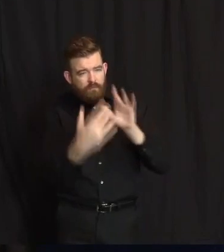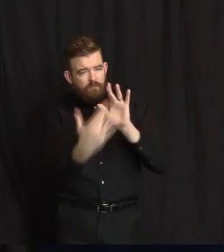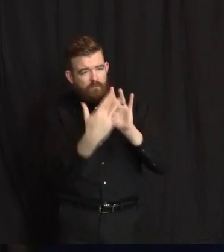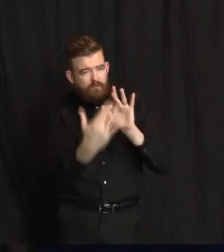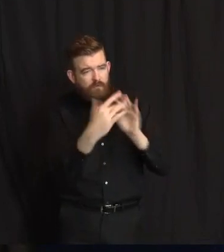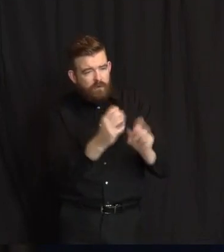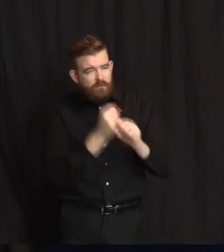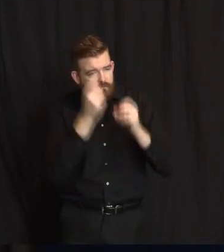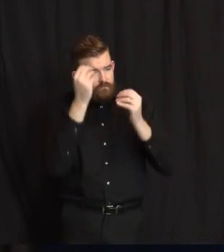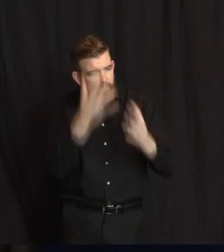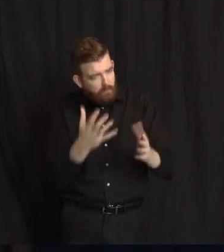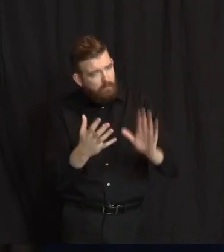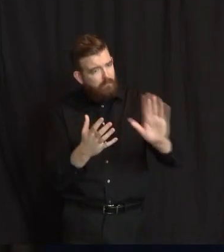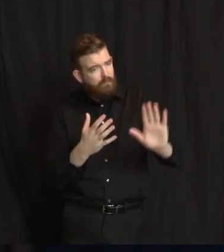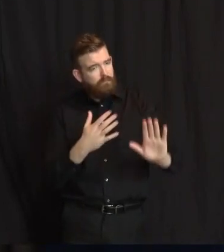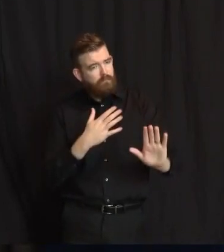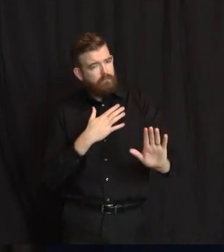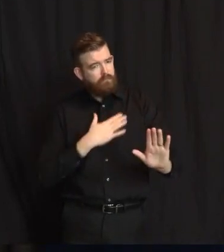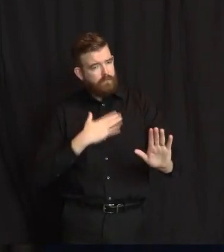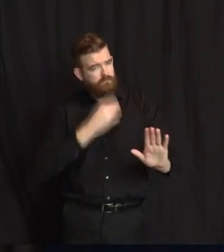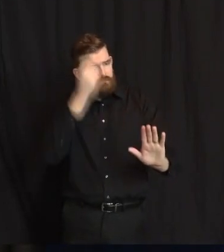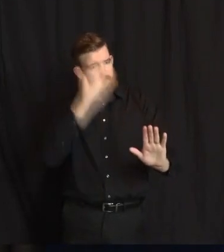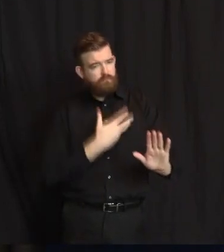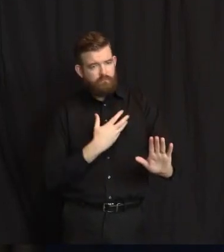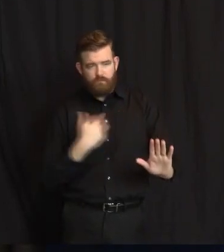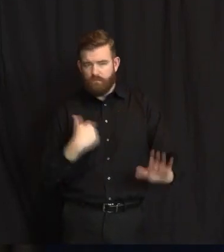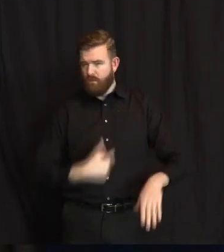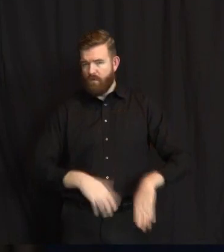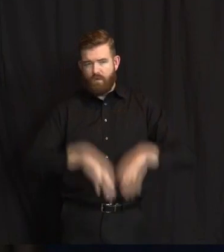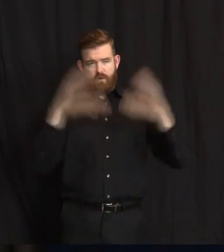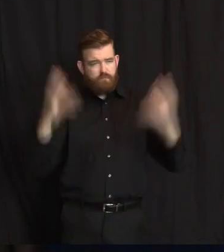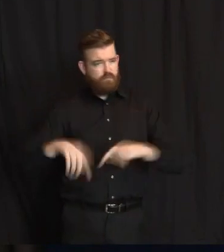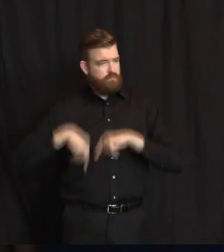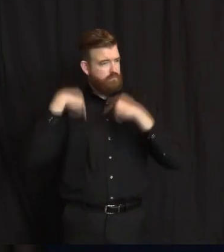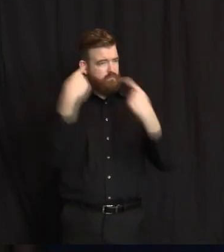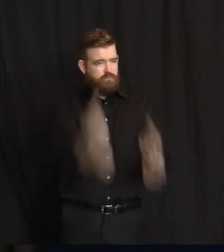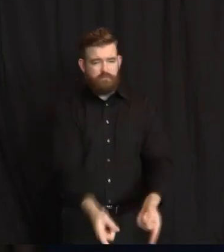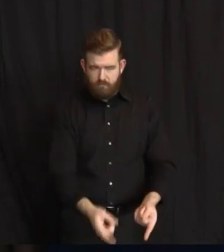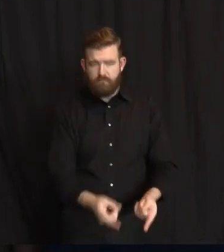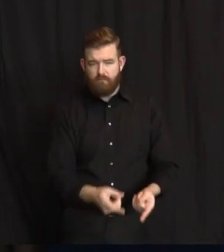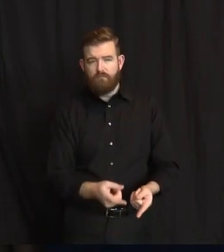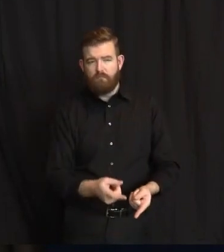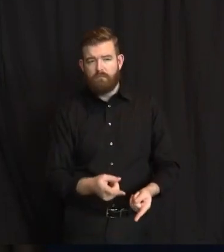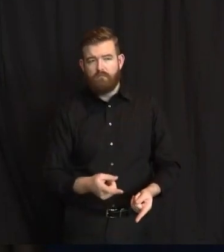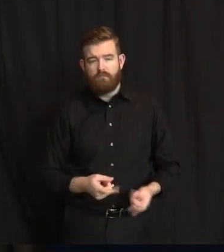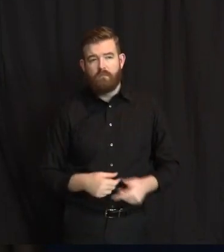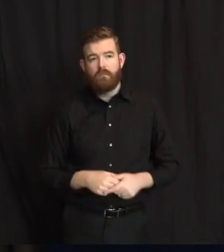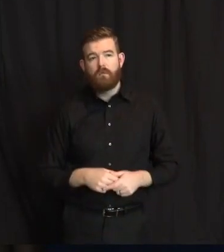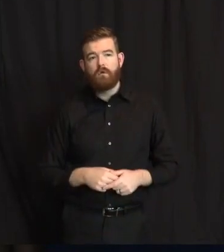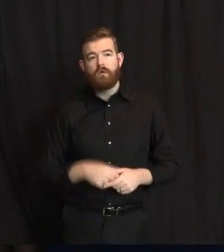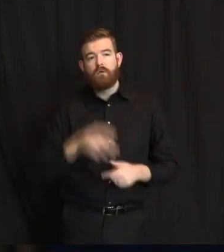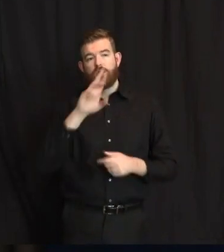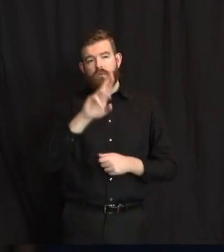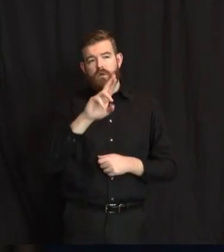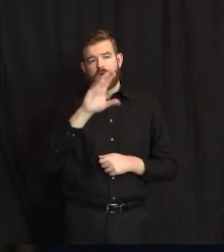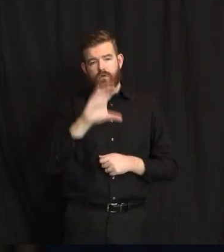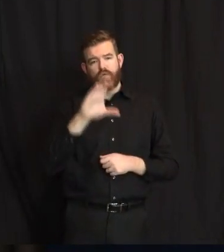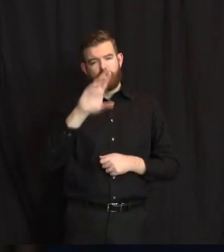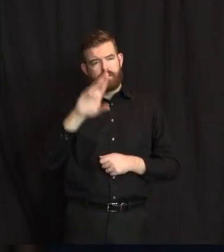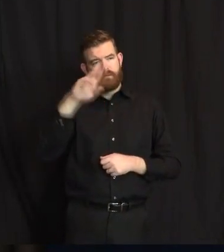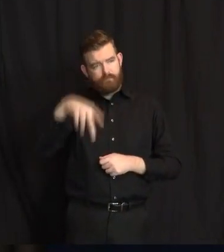transparent throughout this entire process. But to address specifically the RCRPs, it is my understanding that